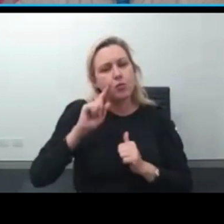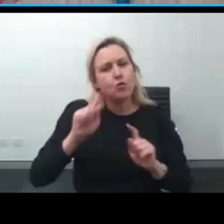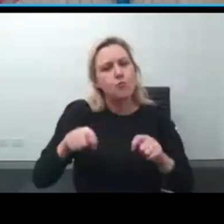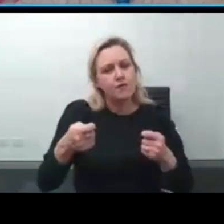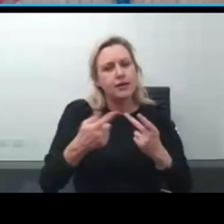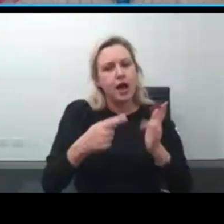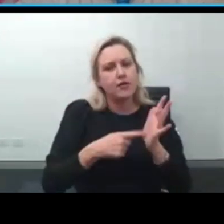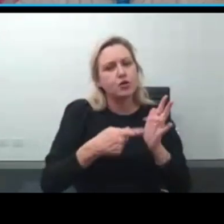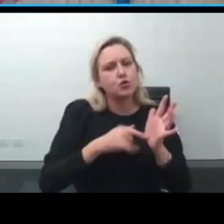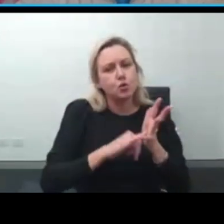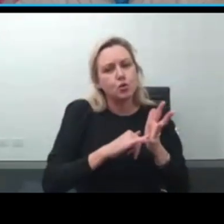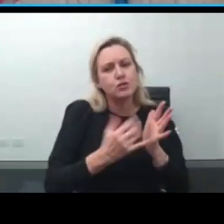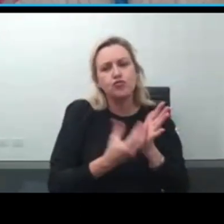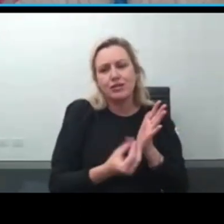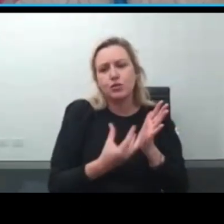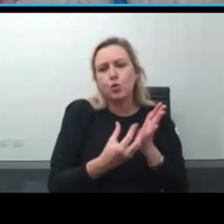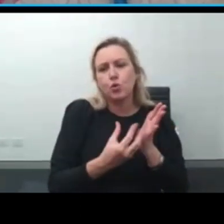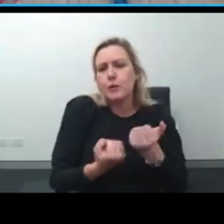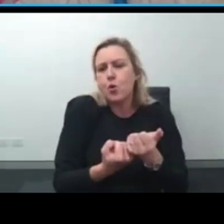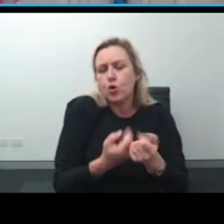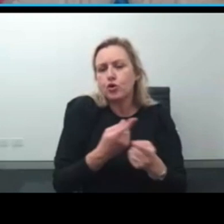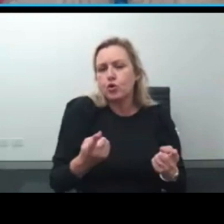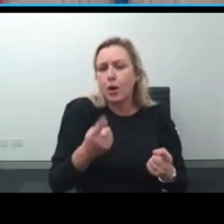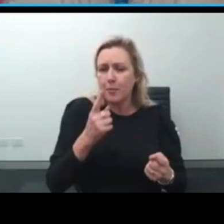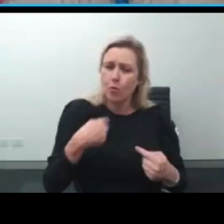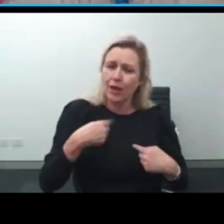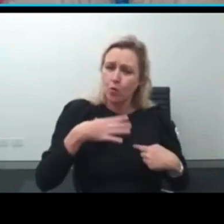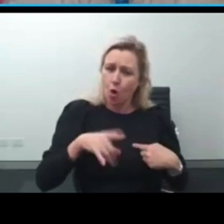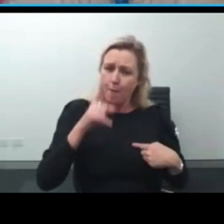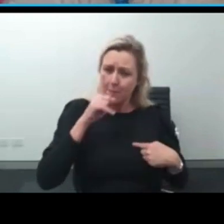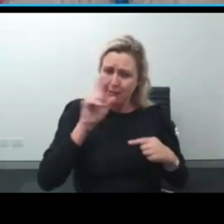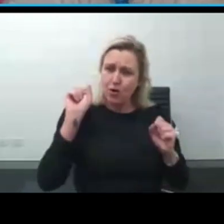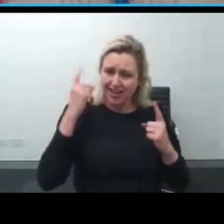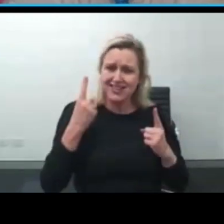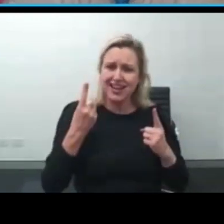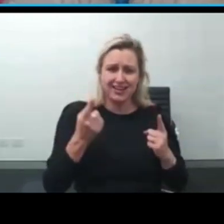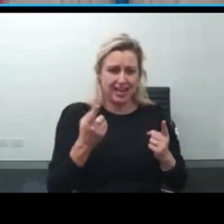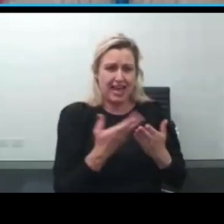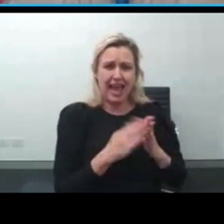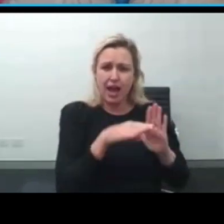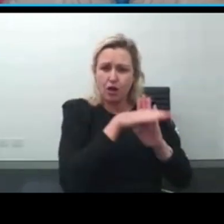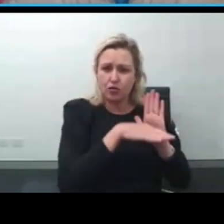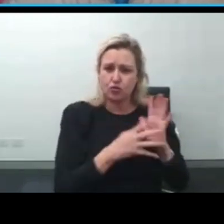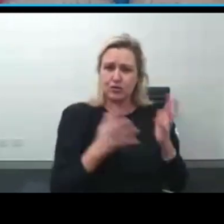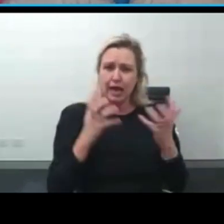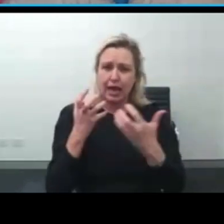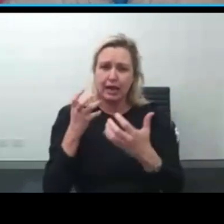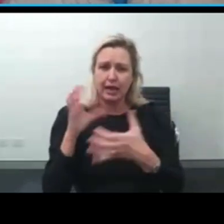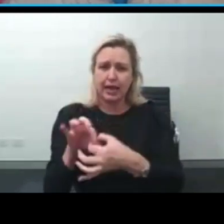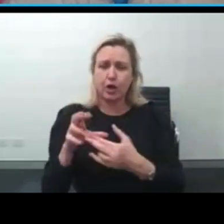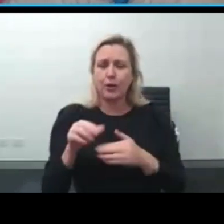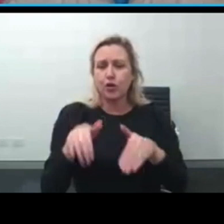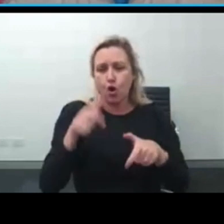to better support the sector, and also older people to understand how the standards work in home care. Pilot is also